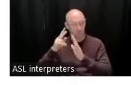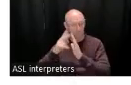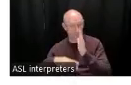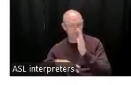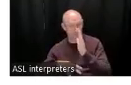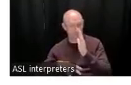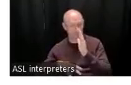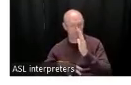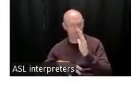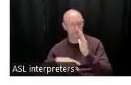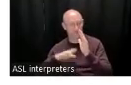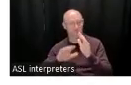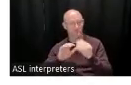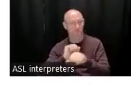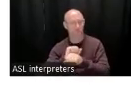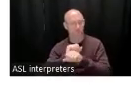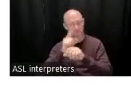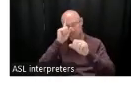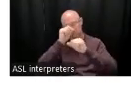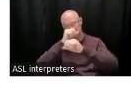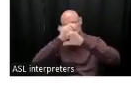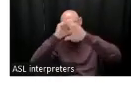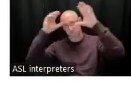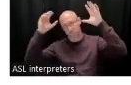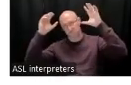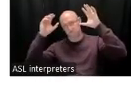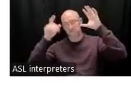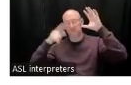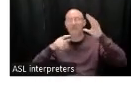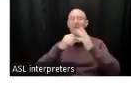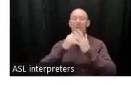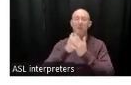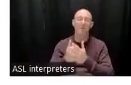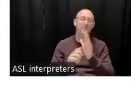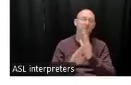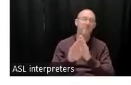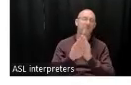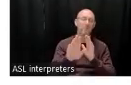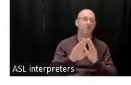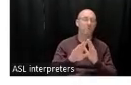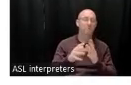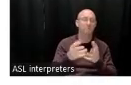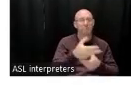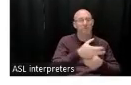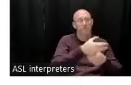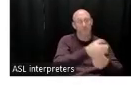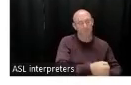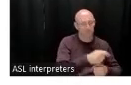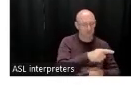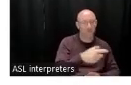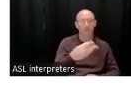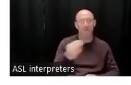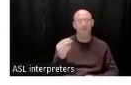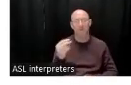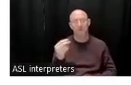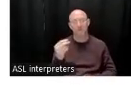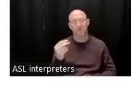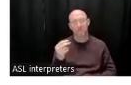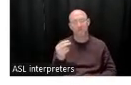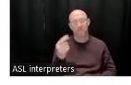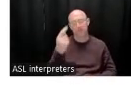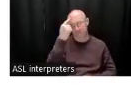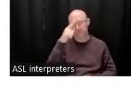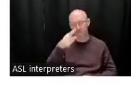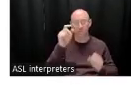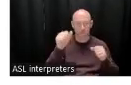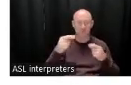visualize you doing the work so that they can, it helps build your credibility and makes them think that you can